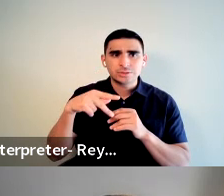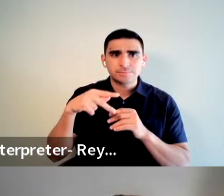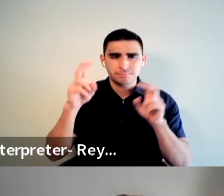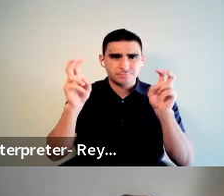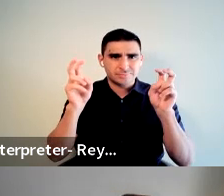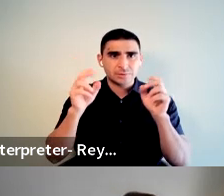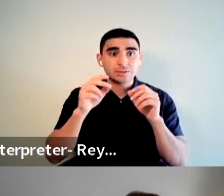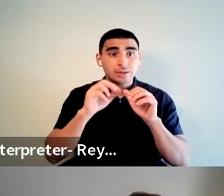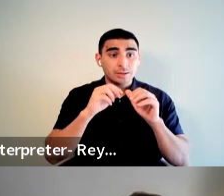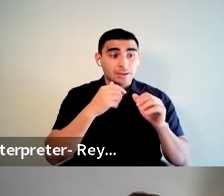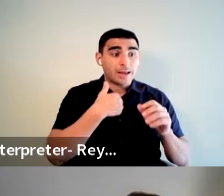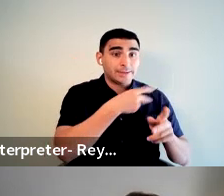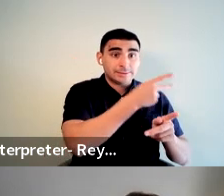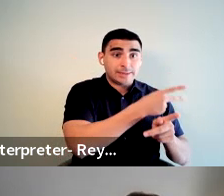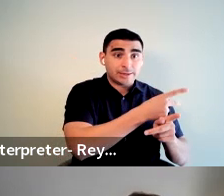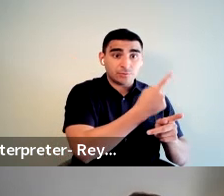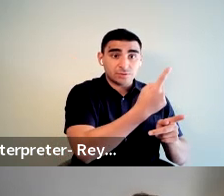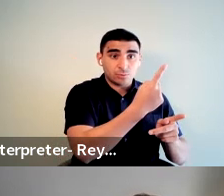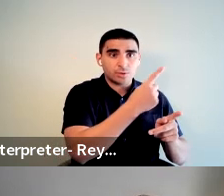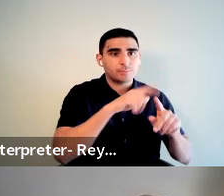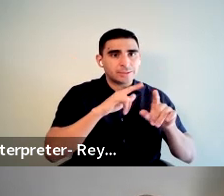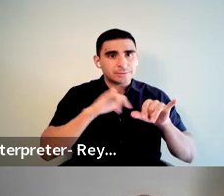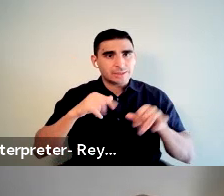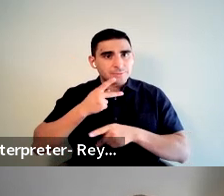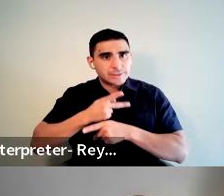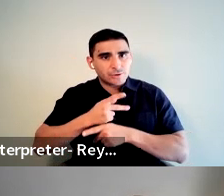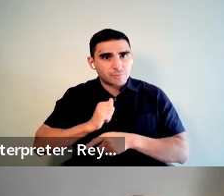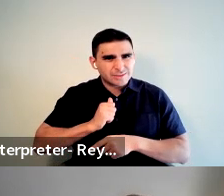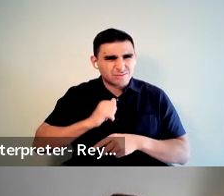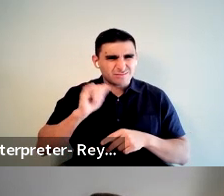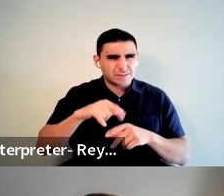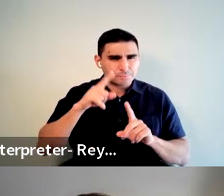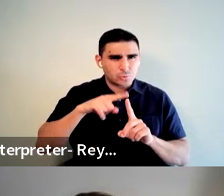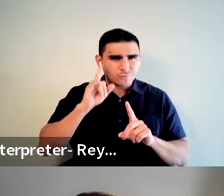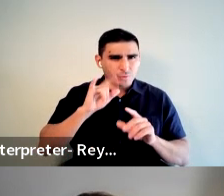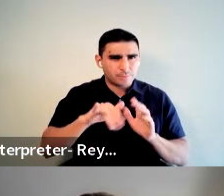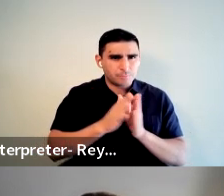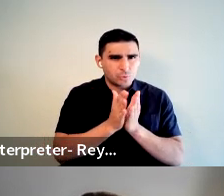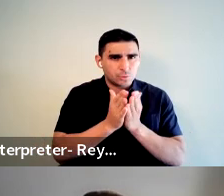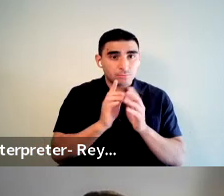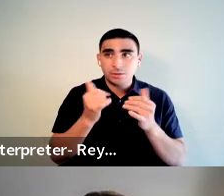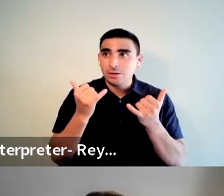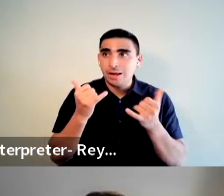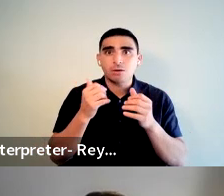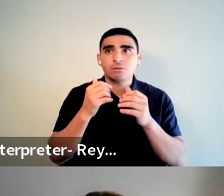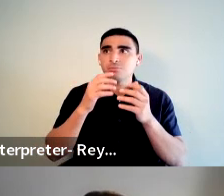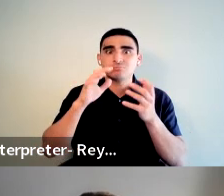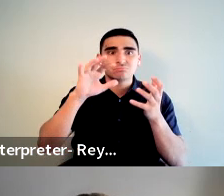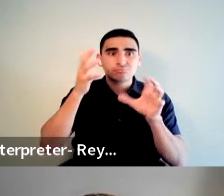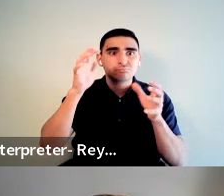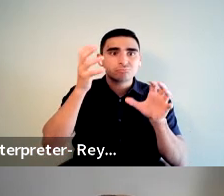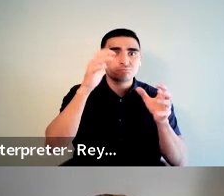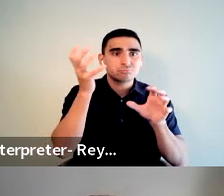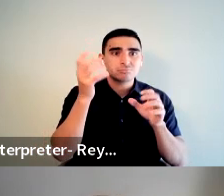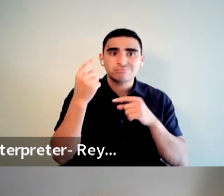caring for others. And that can be in any, it's not just human services, but also, with the climate crisis and all of just the things that we